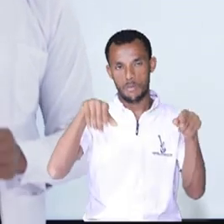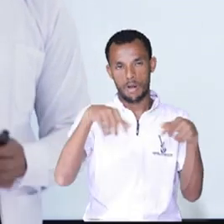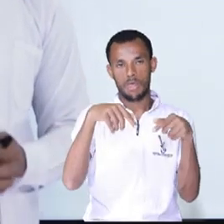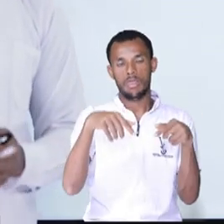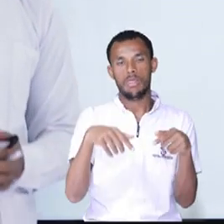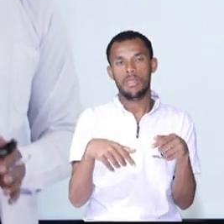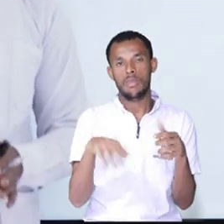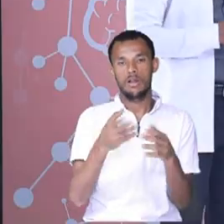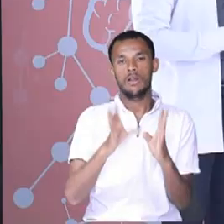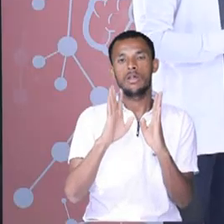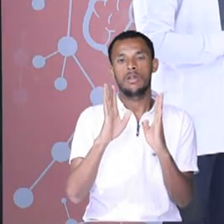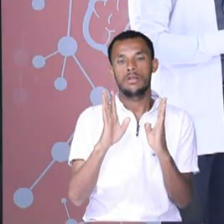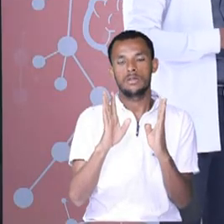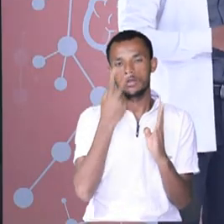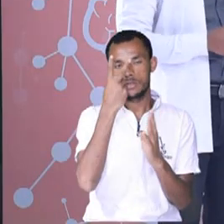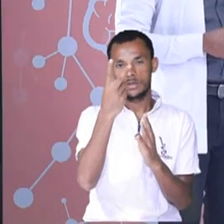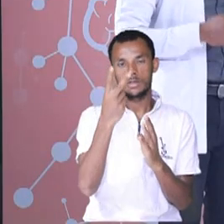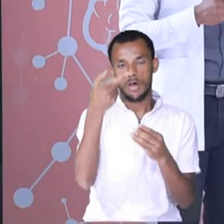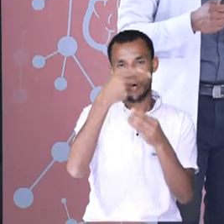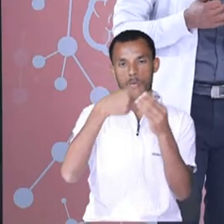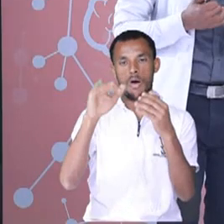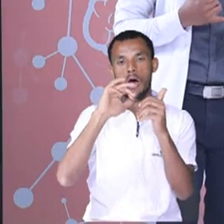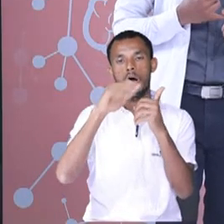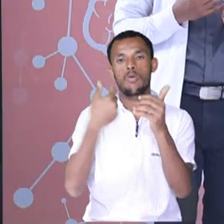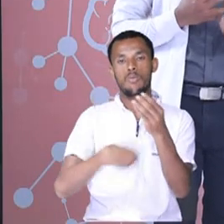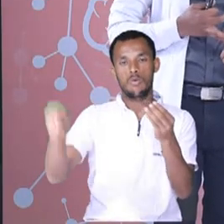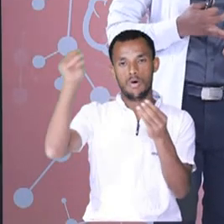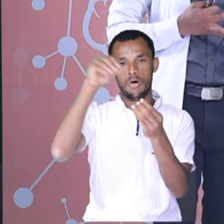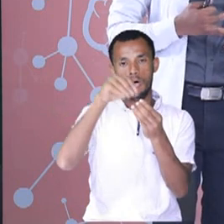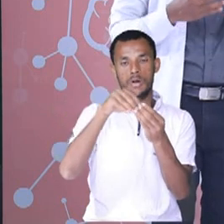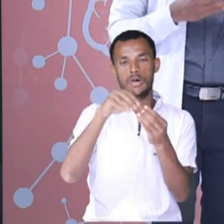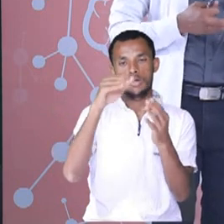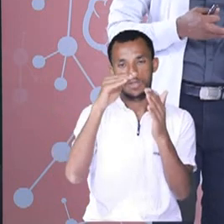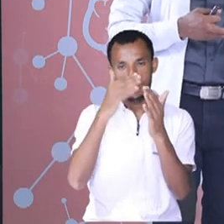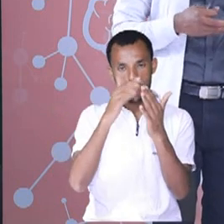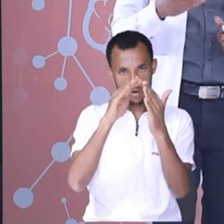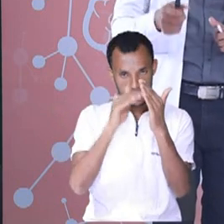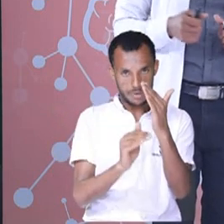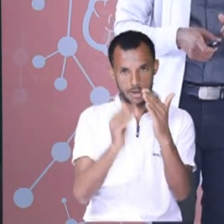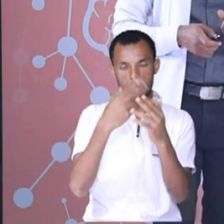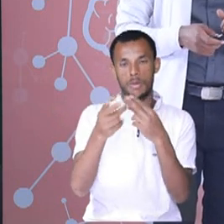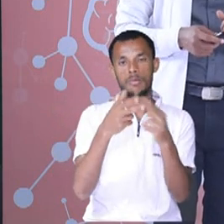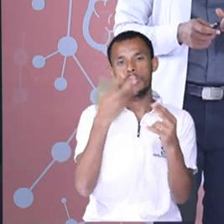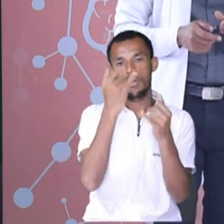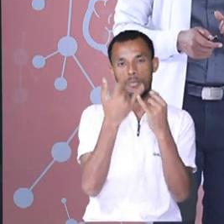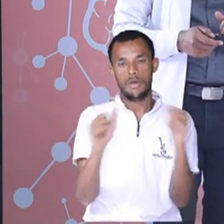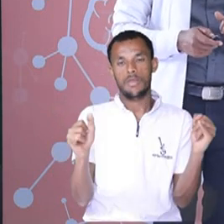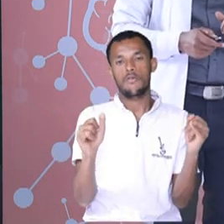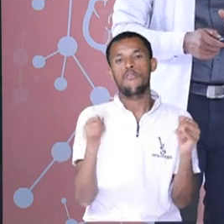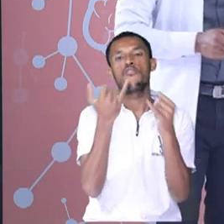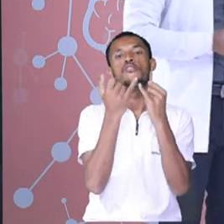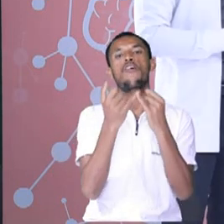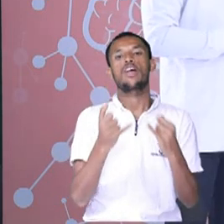equation involving bracket, first let us see about how to add subtract, multiply, and dividing